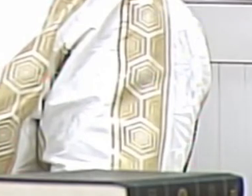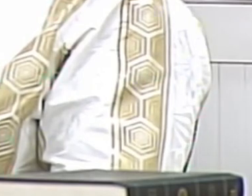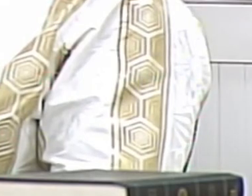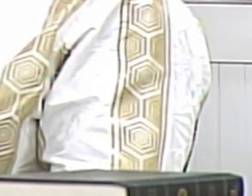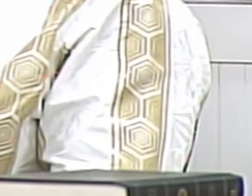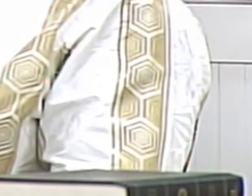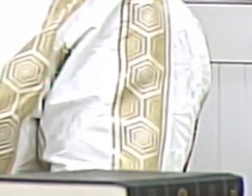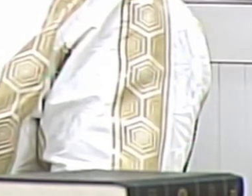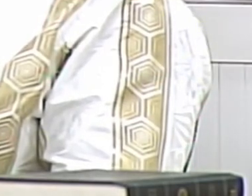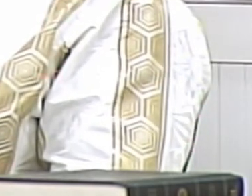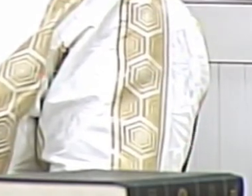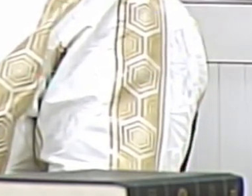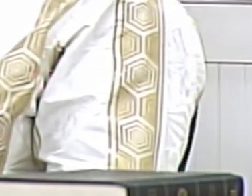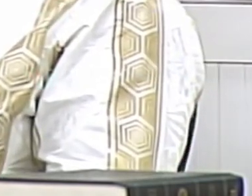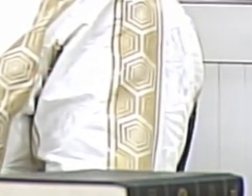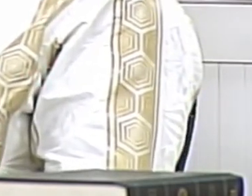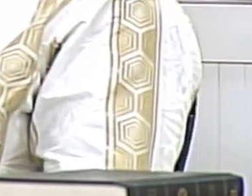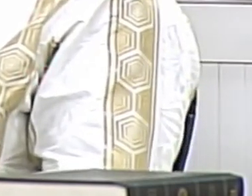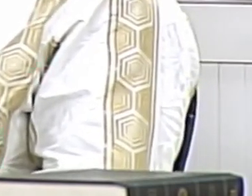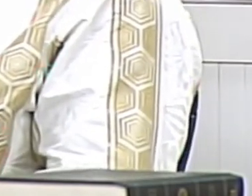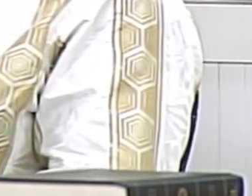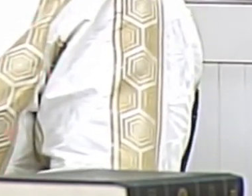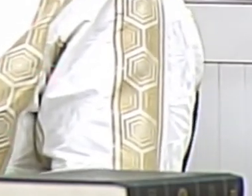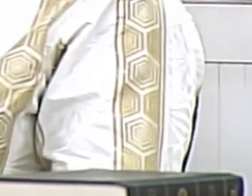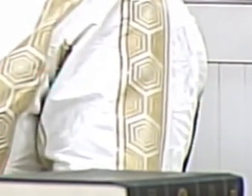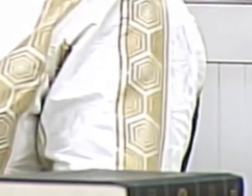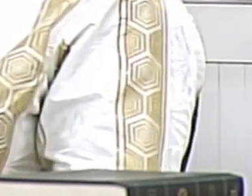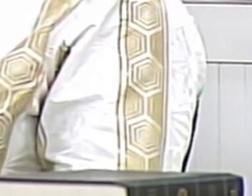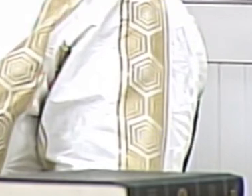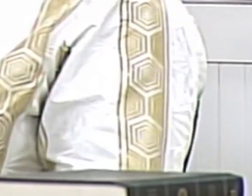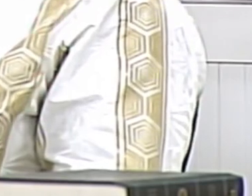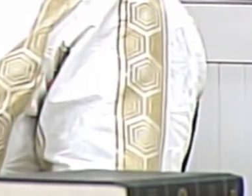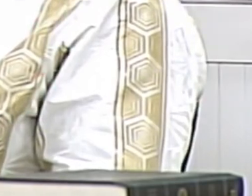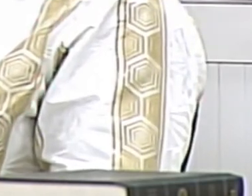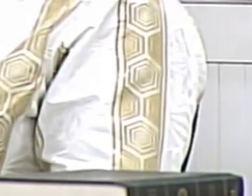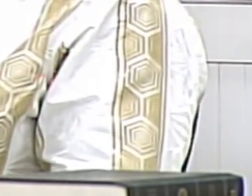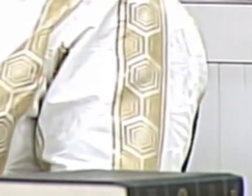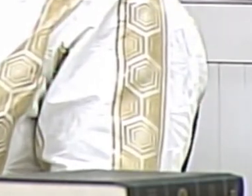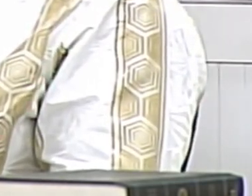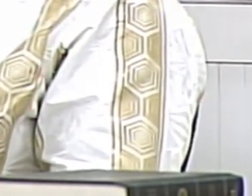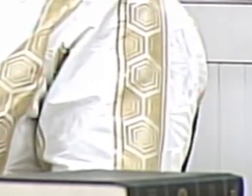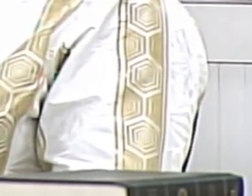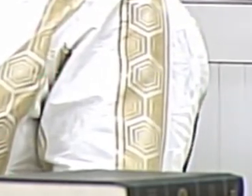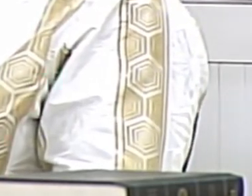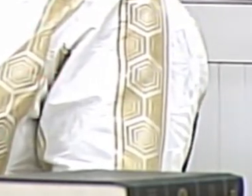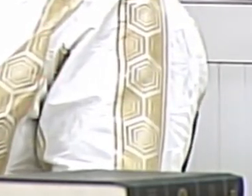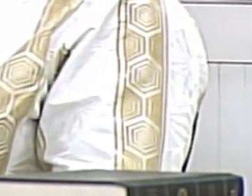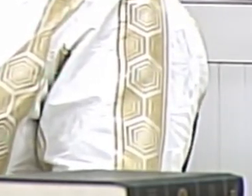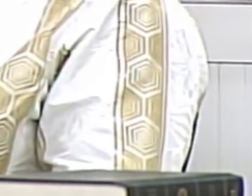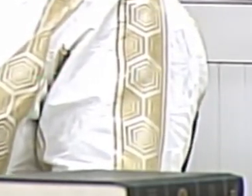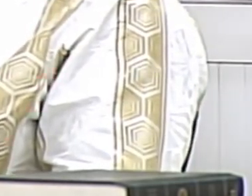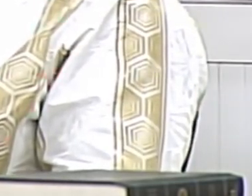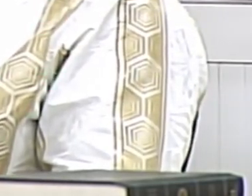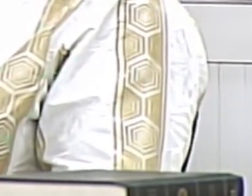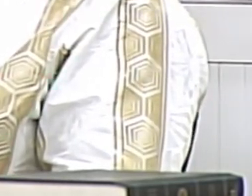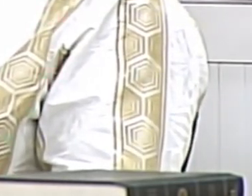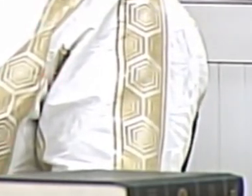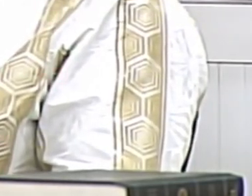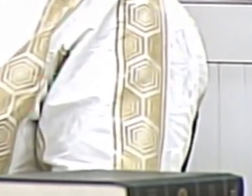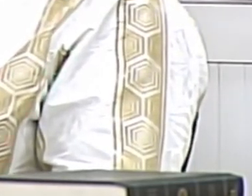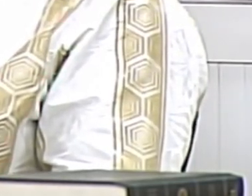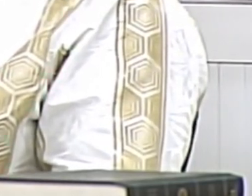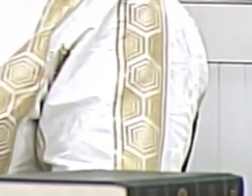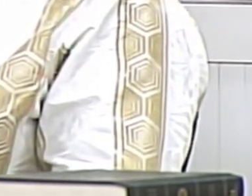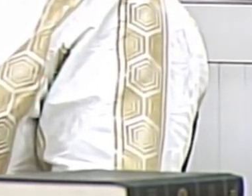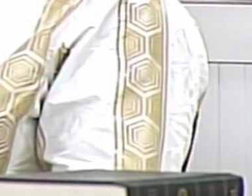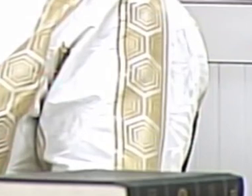Sheriff Mbaye and Babacar Jeng. Wax nga tamit Sheriff Mbaye ak Babacar Jeng. Sheriff Mbaye was in the